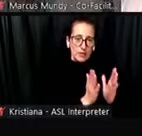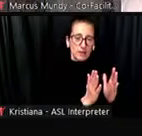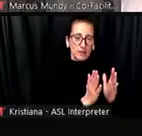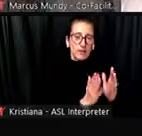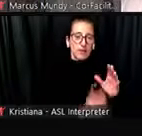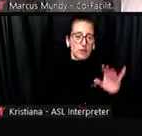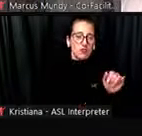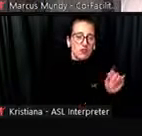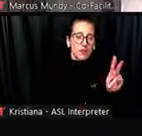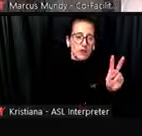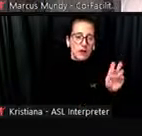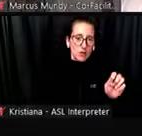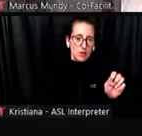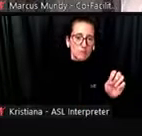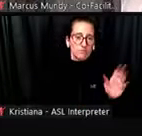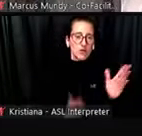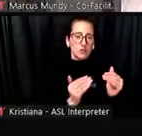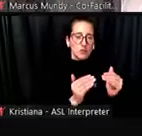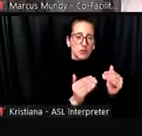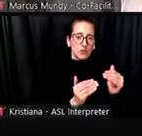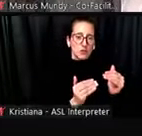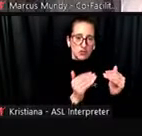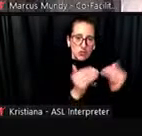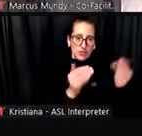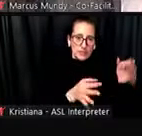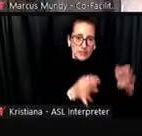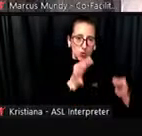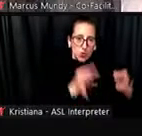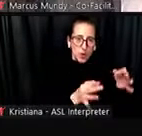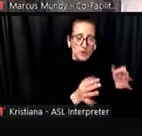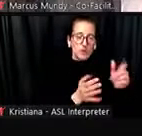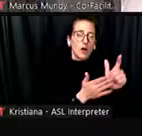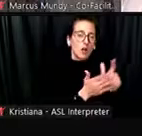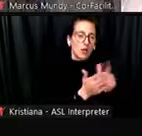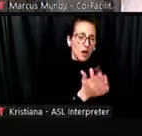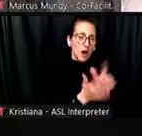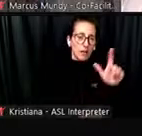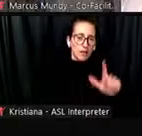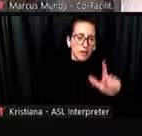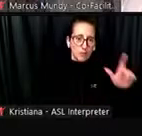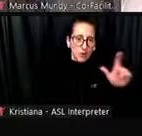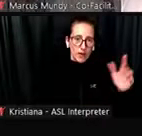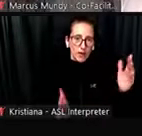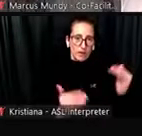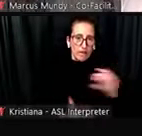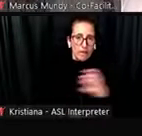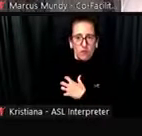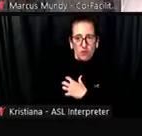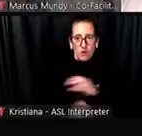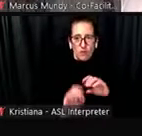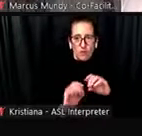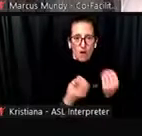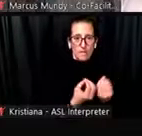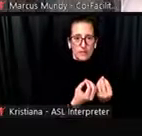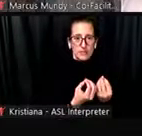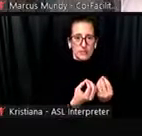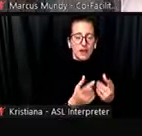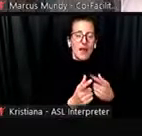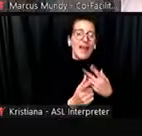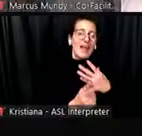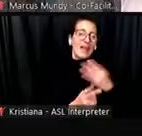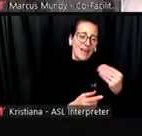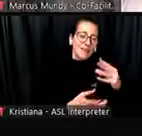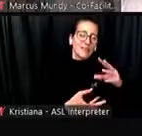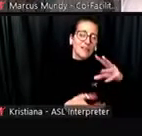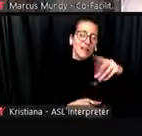library. Those are offices. And then the local option levy admin is also part of the funding mix. So you can see that we have a